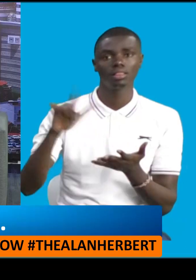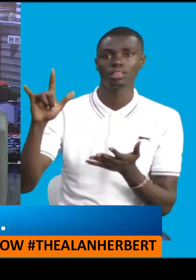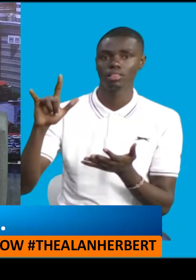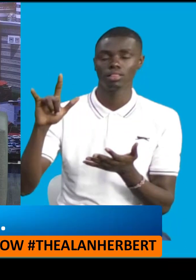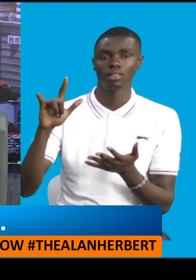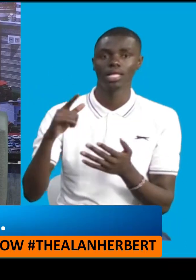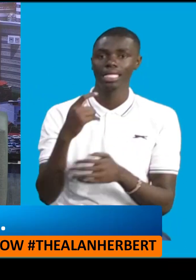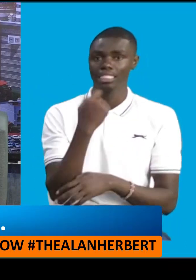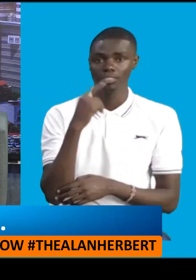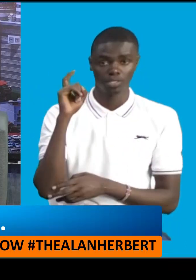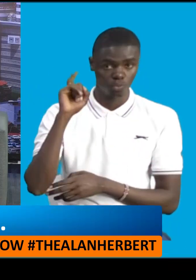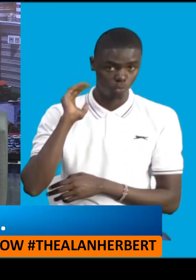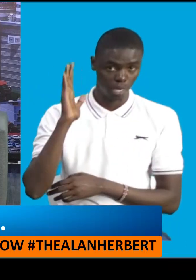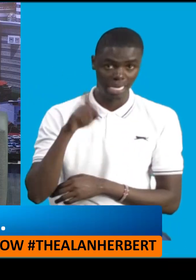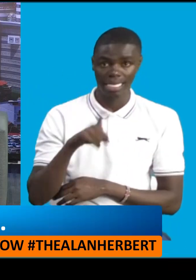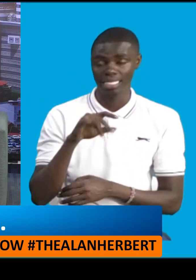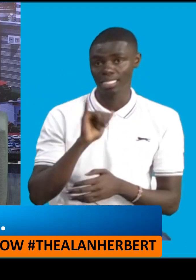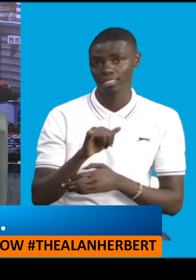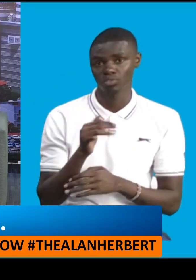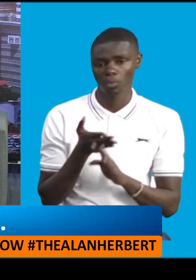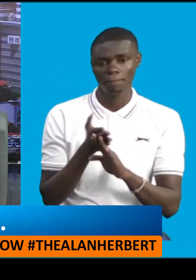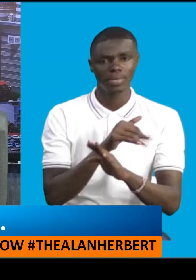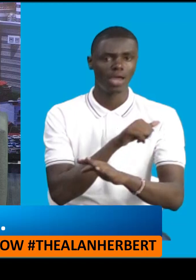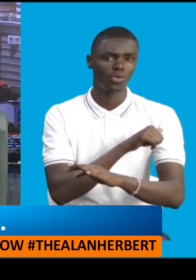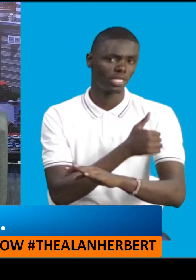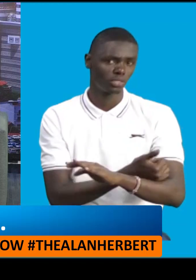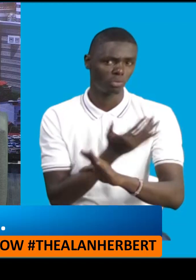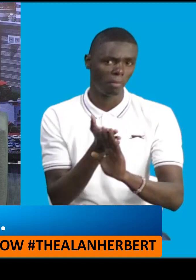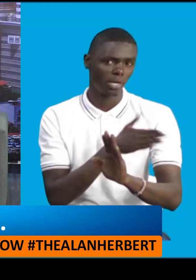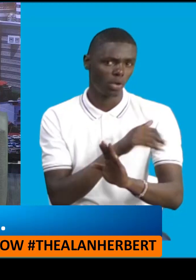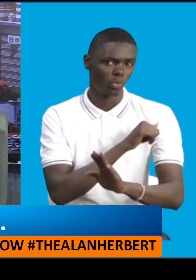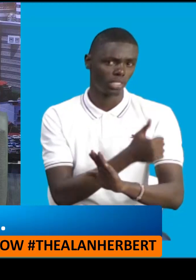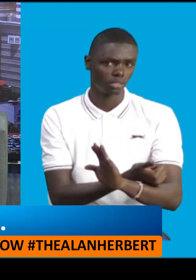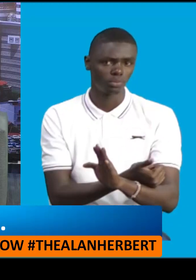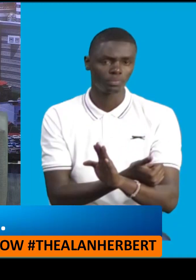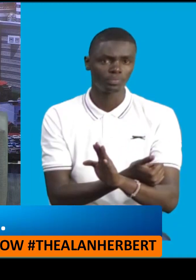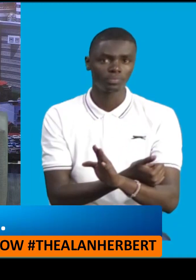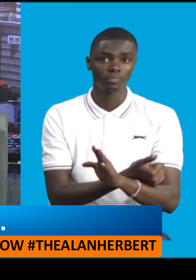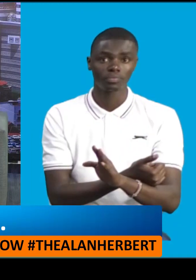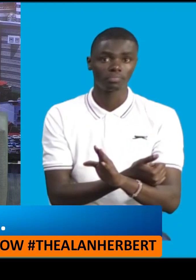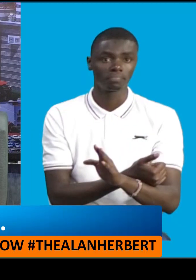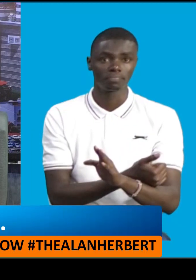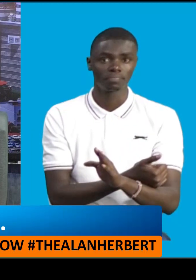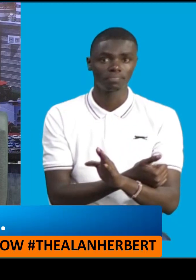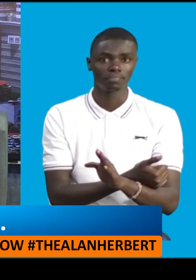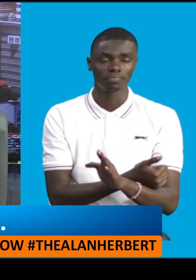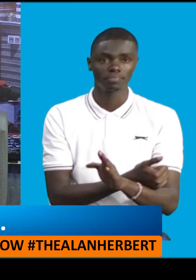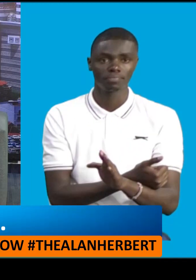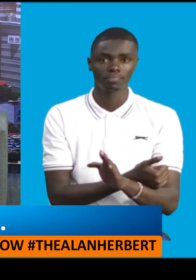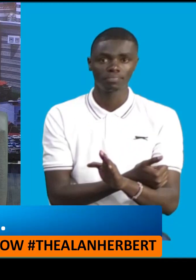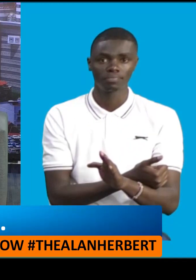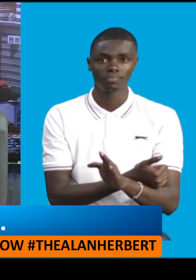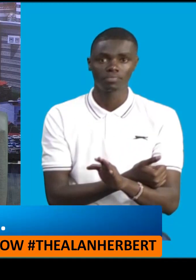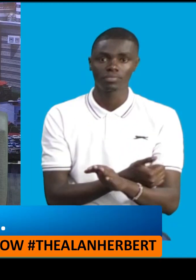overseas treatment. You shall require that. So the prior authorization or pre-authorization usually